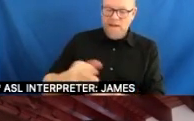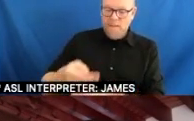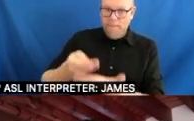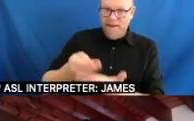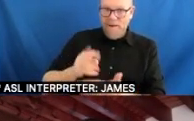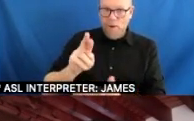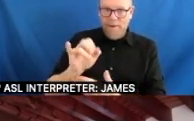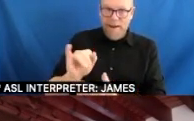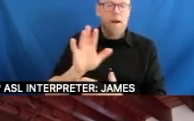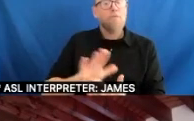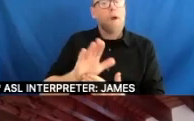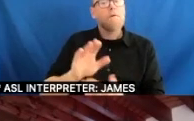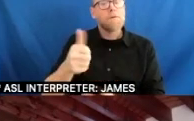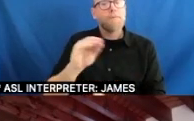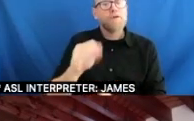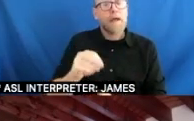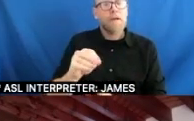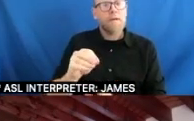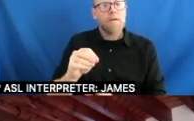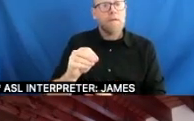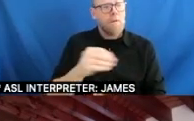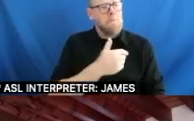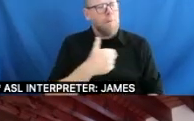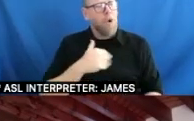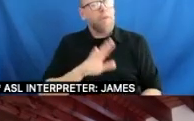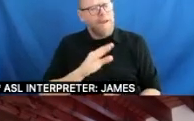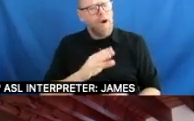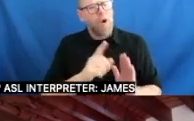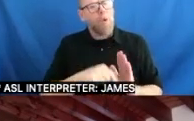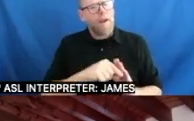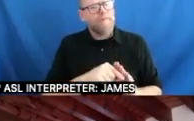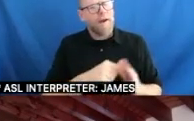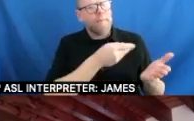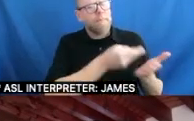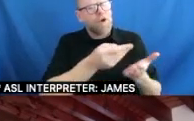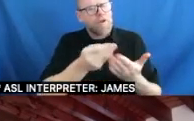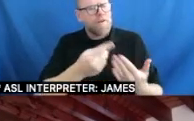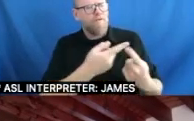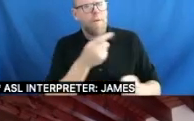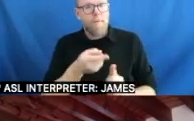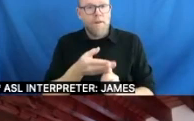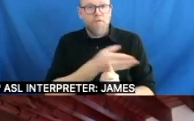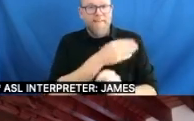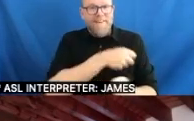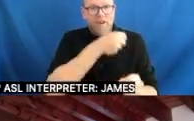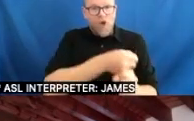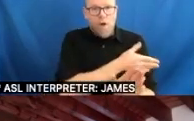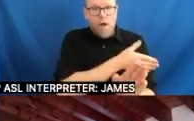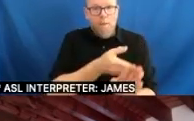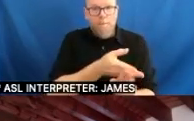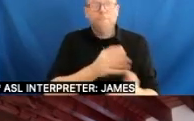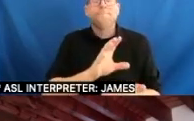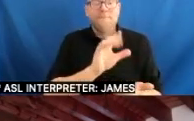to about 10% of the members' qualifying purchases from that year. So that's an example of a consumer